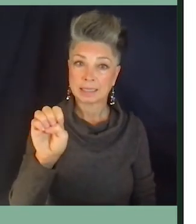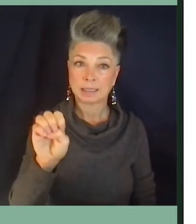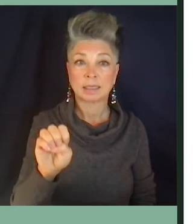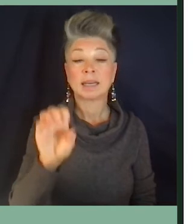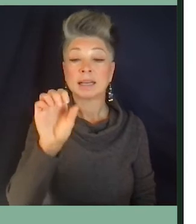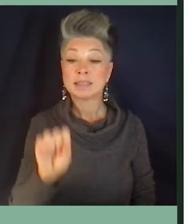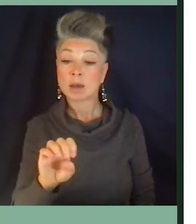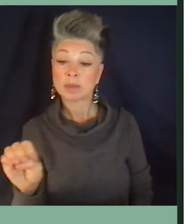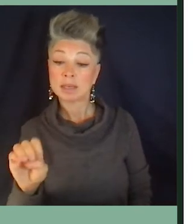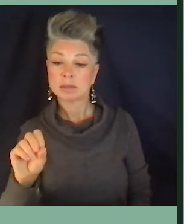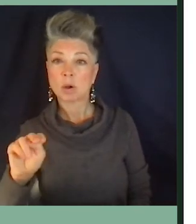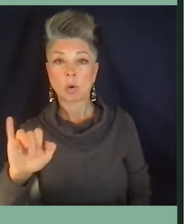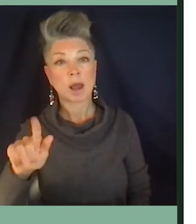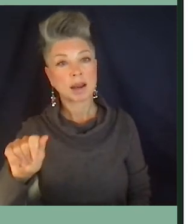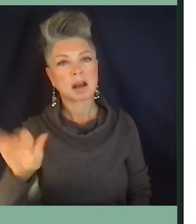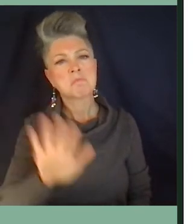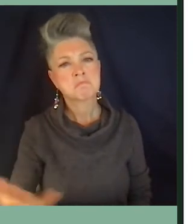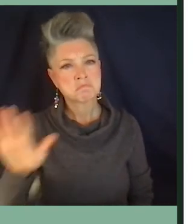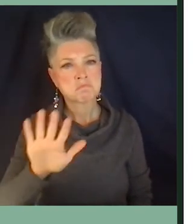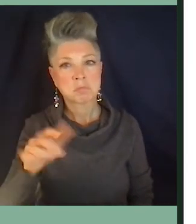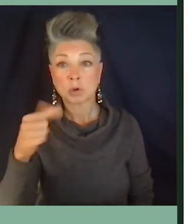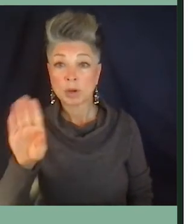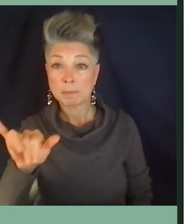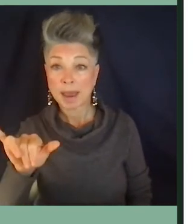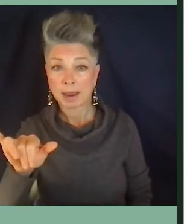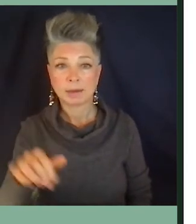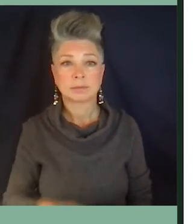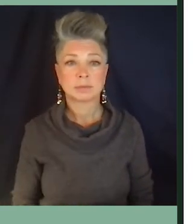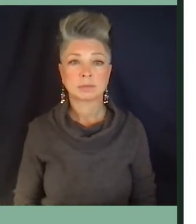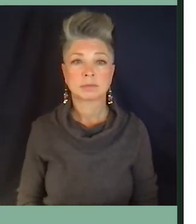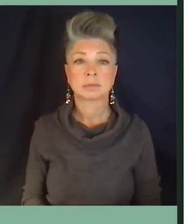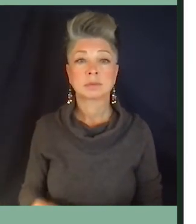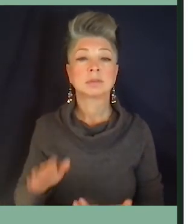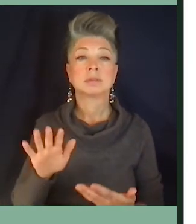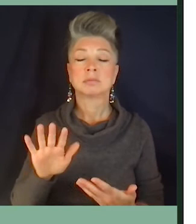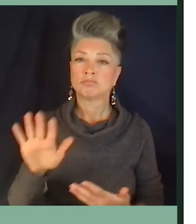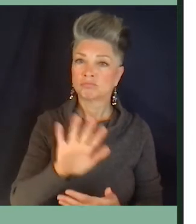Farther southeast is the Oneida Nation, located in and around Green Bay.